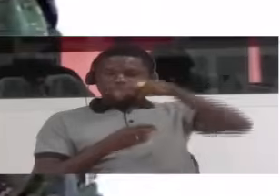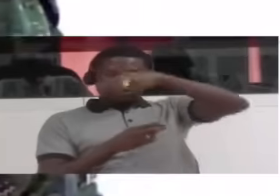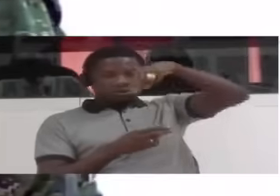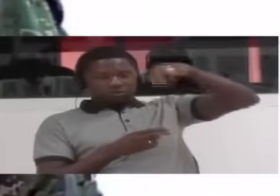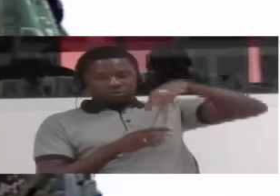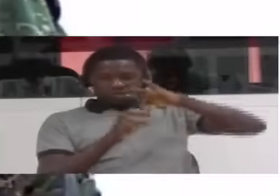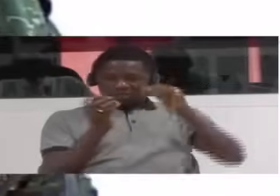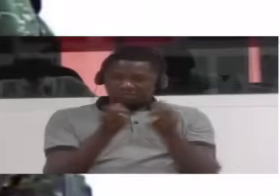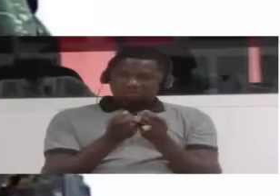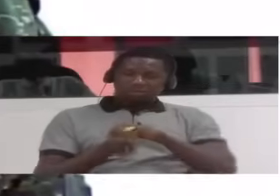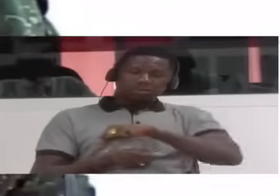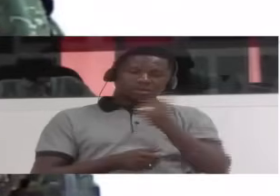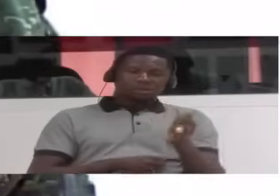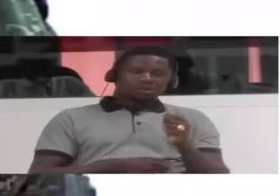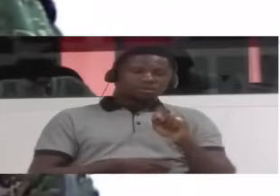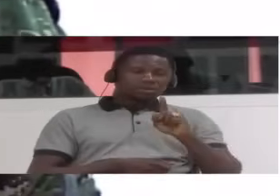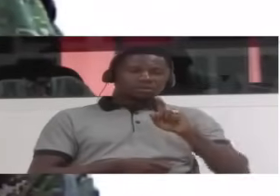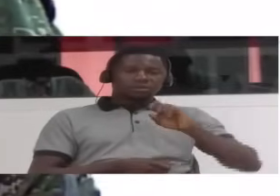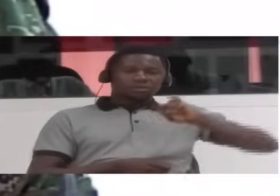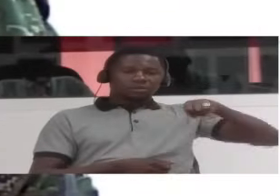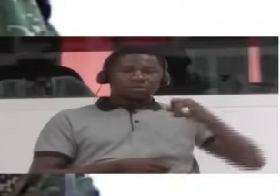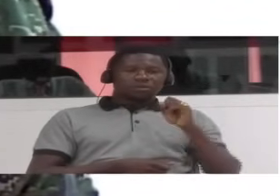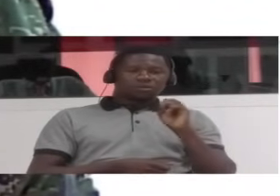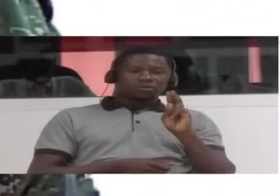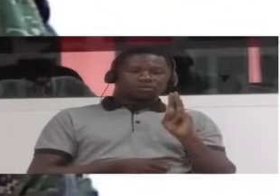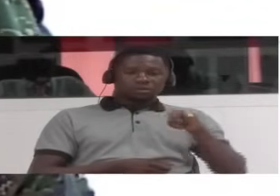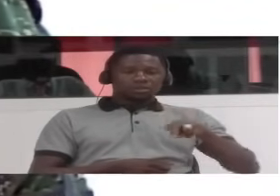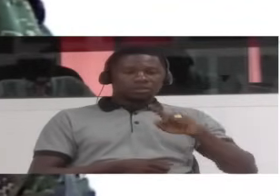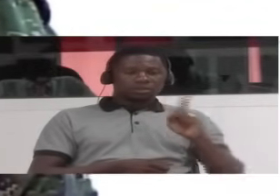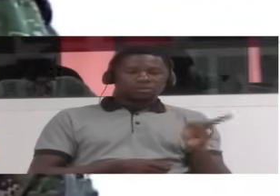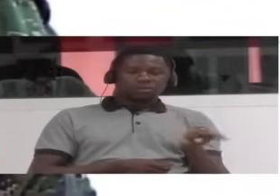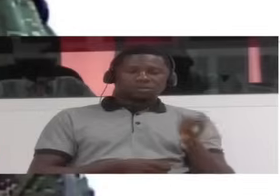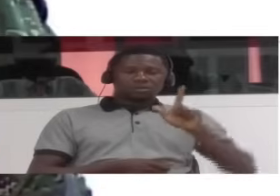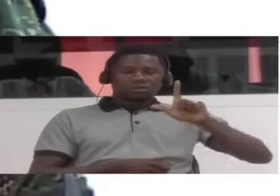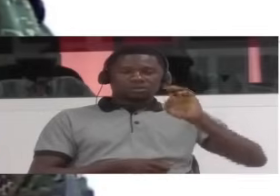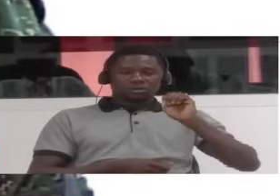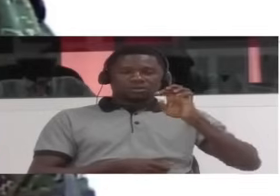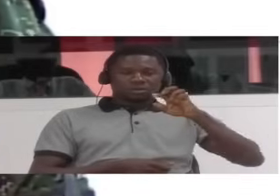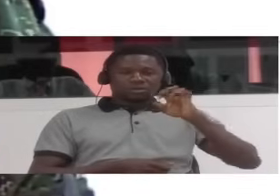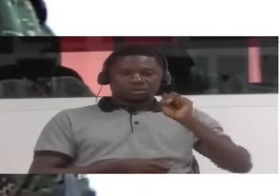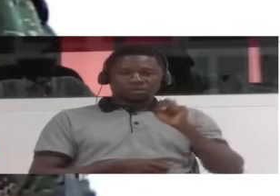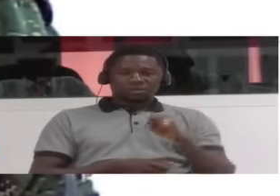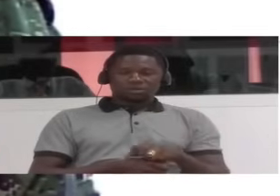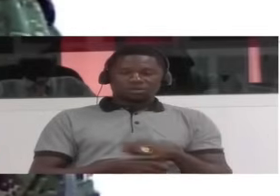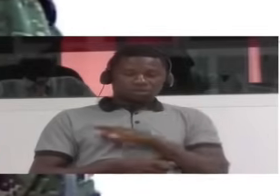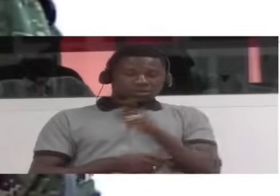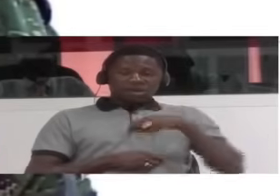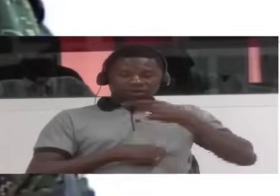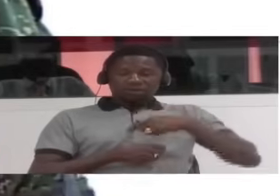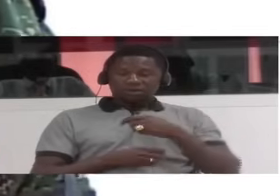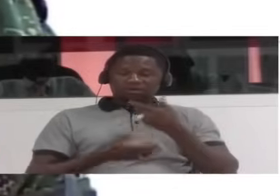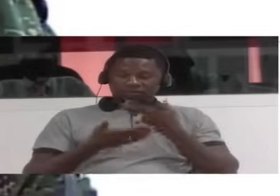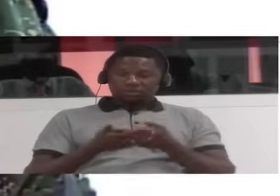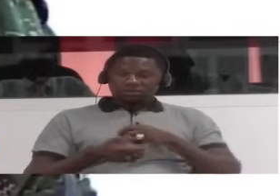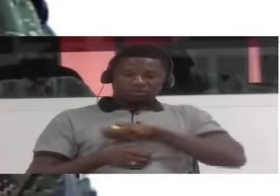us? You know, after the completion of these junglers, after our completion of the training, there